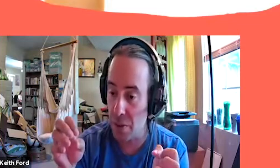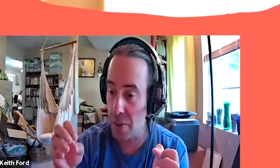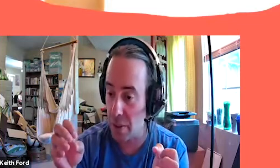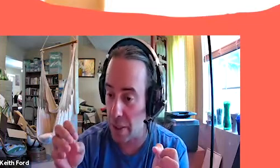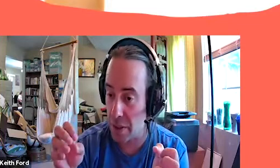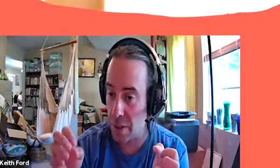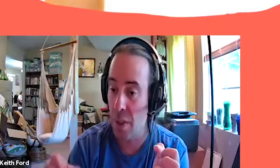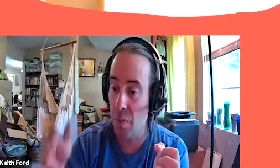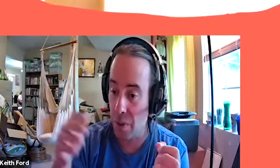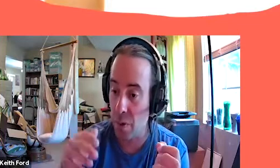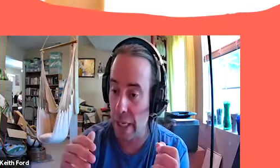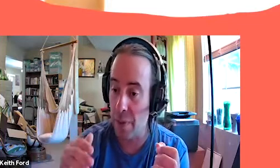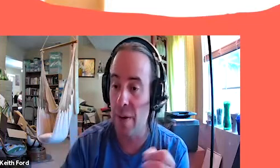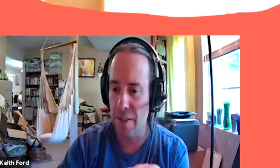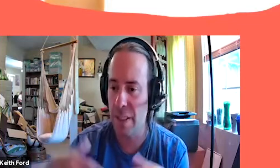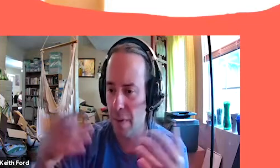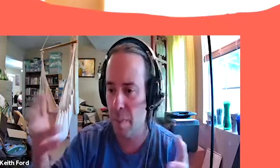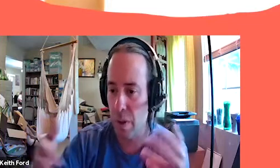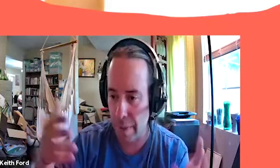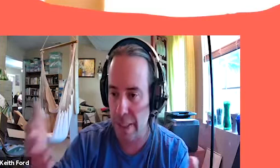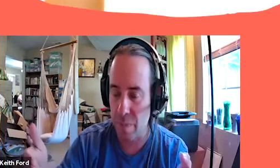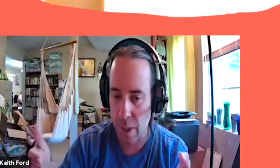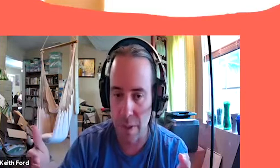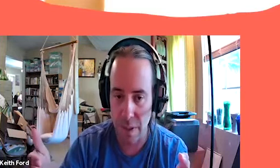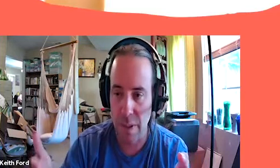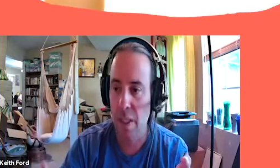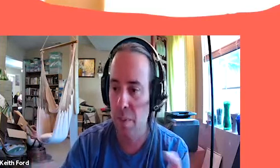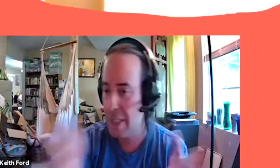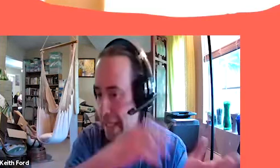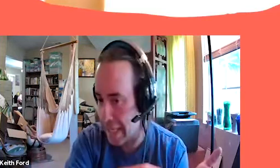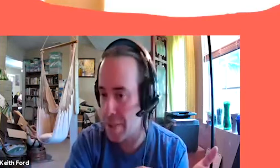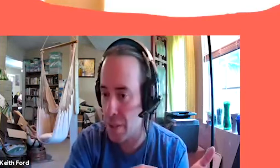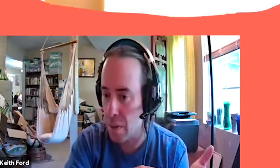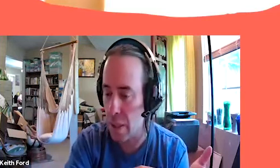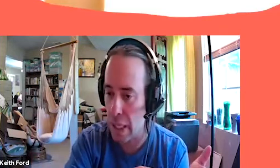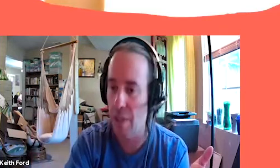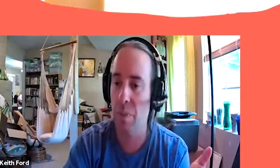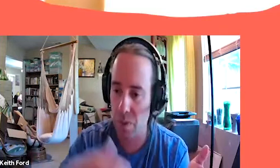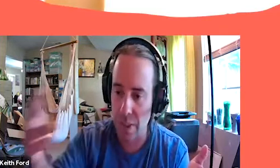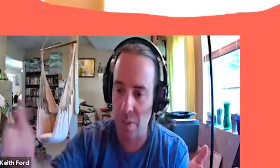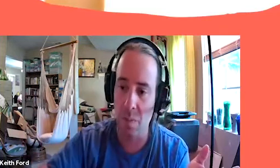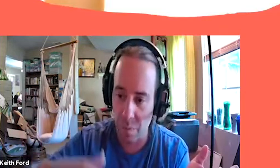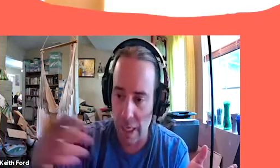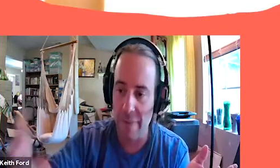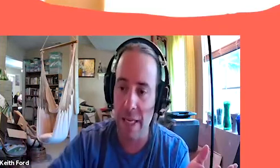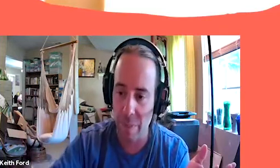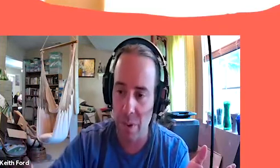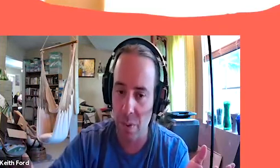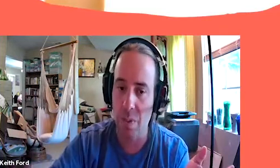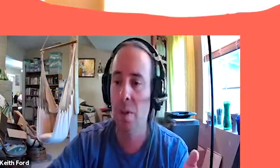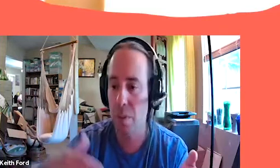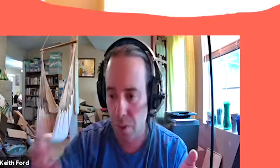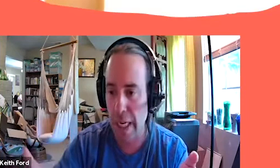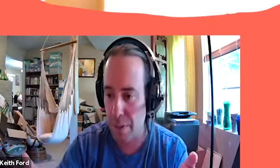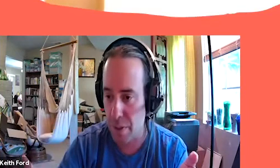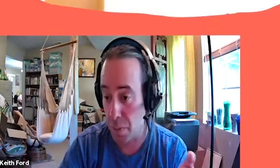a collegial discussion with your evaluator instead of the more invasive processes. We did that last year, and we're trying to revive that